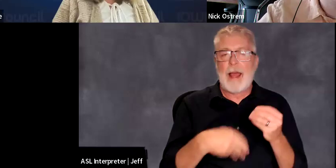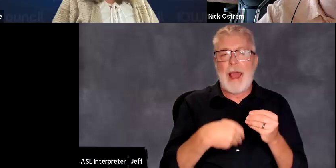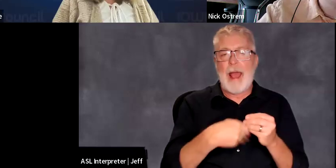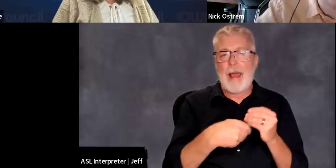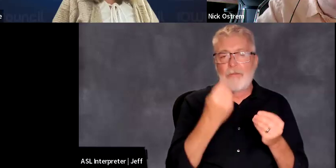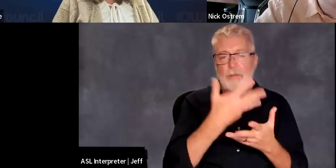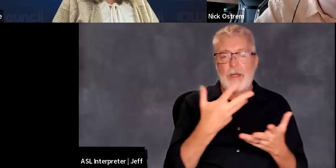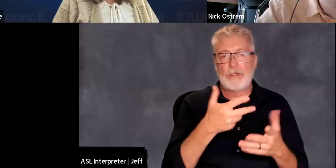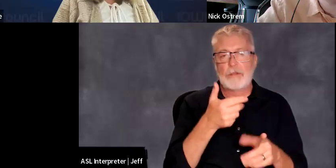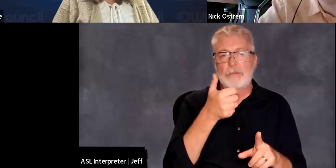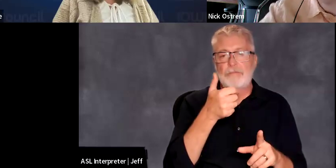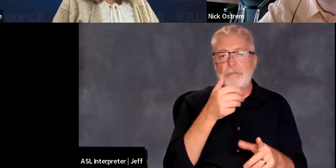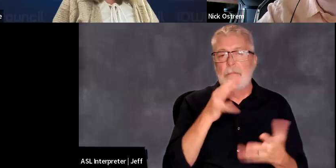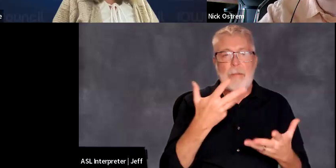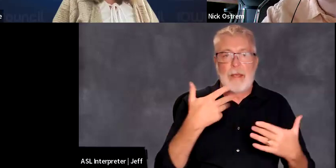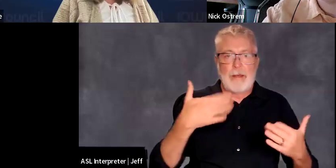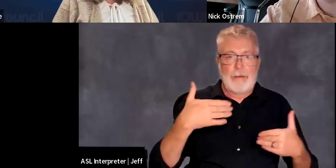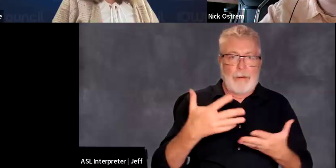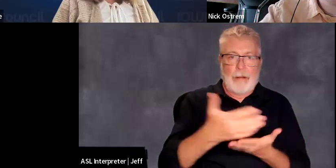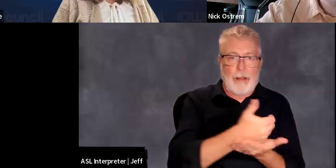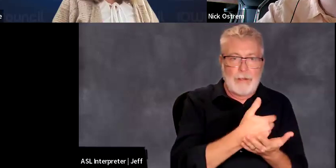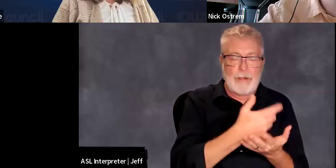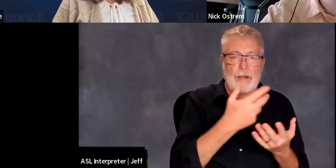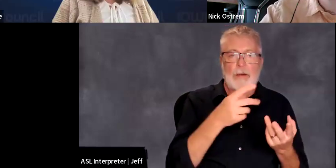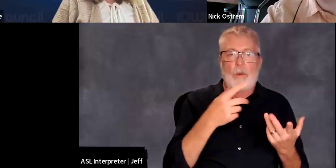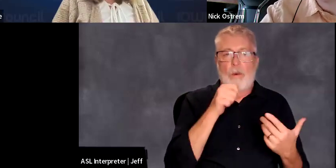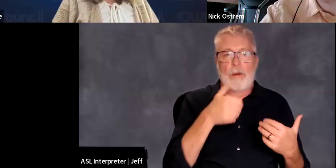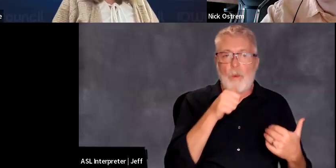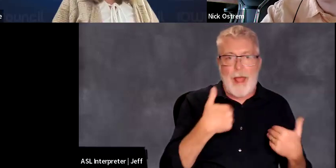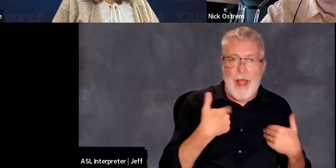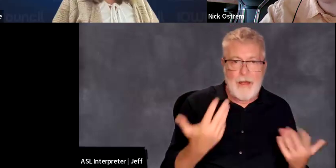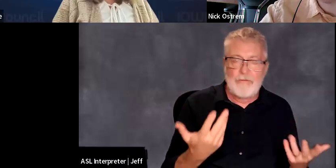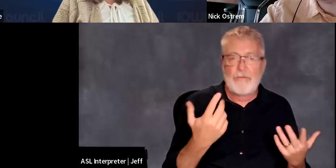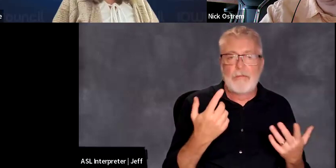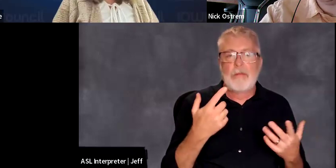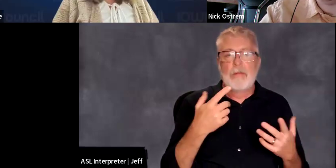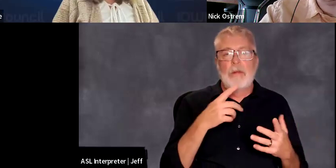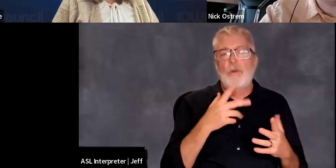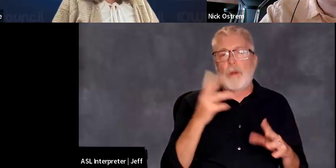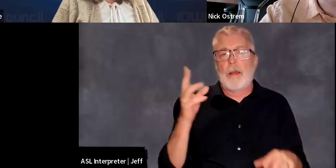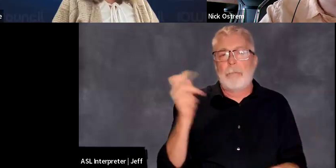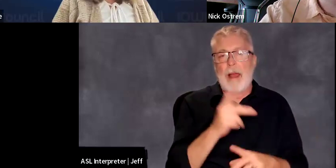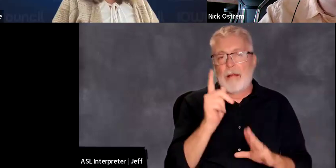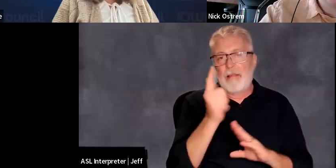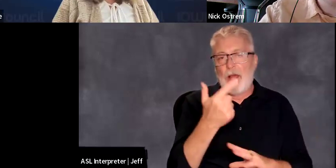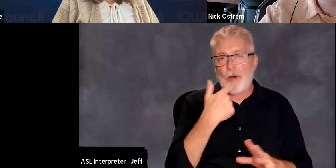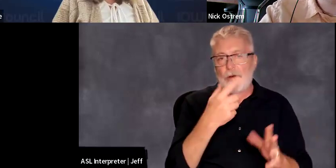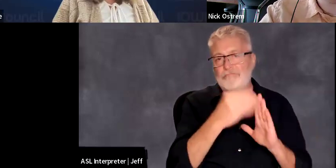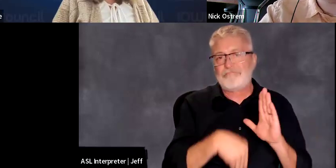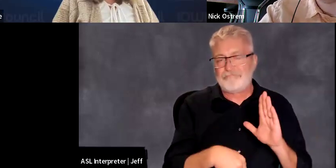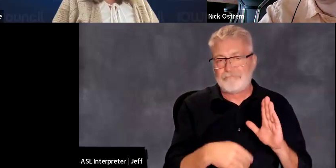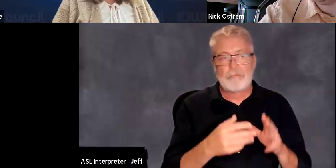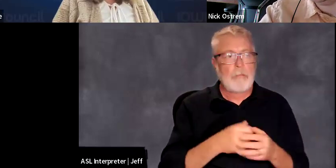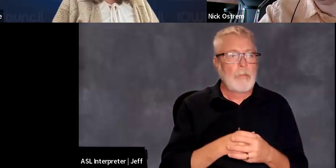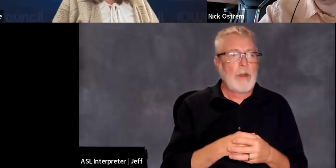information that you yourself don't have, you can just come back, fill that in. So anything that you put in these boxes today is going to